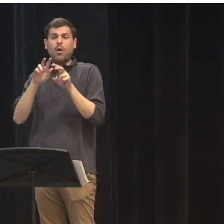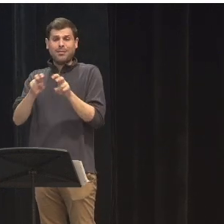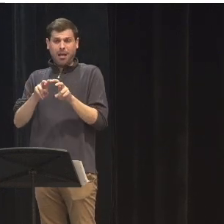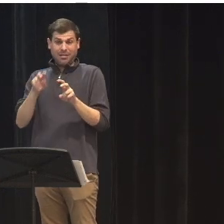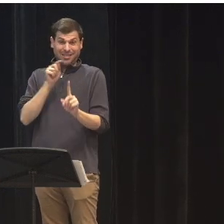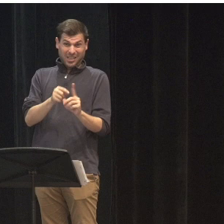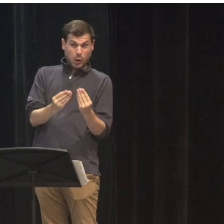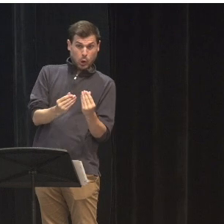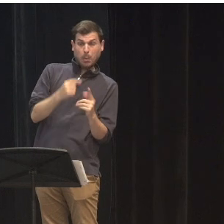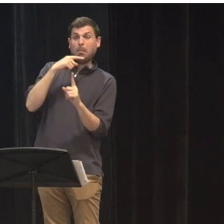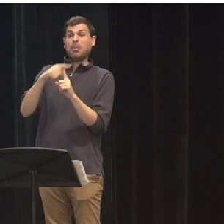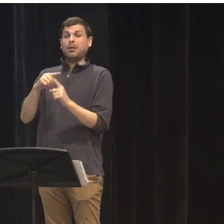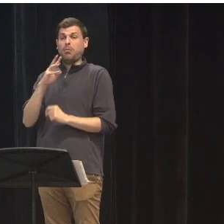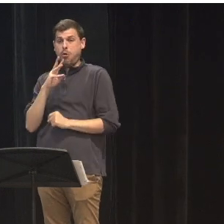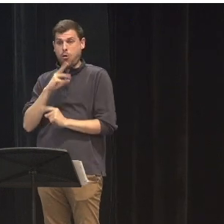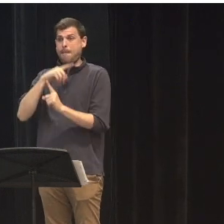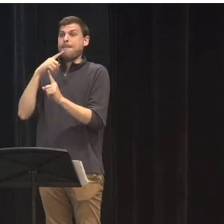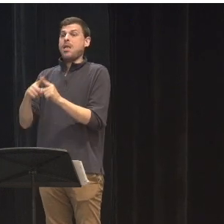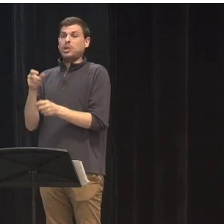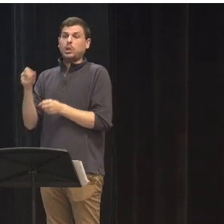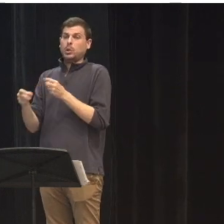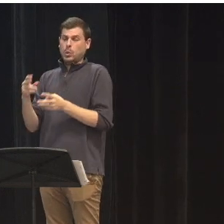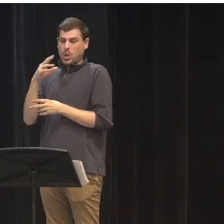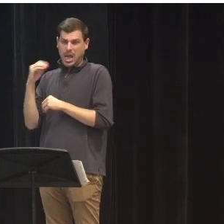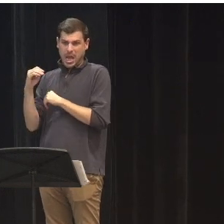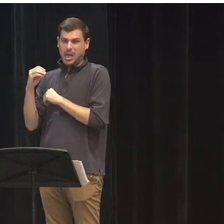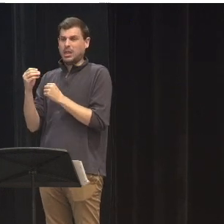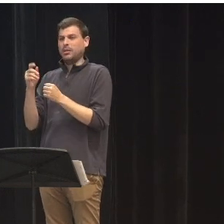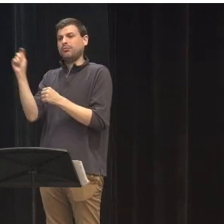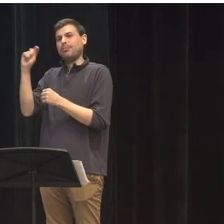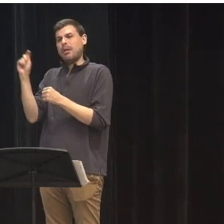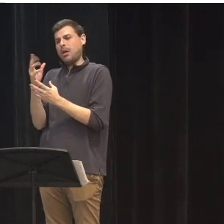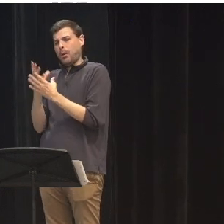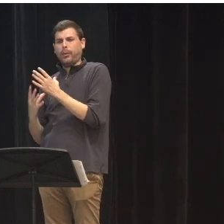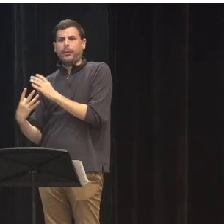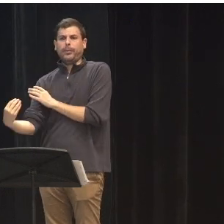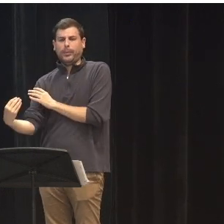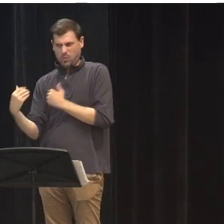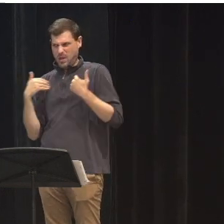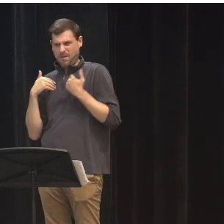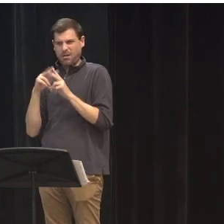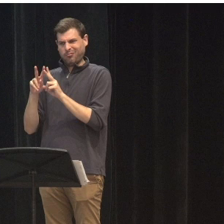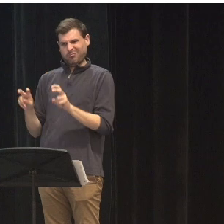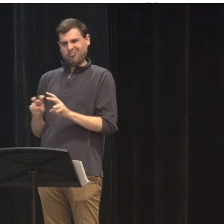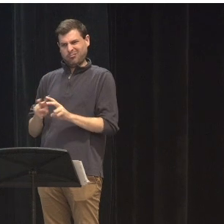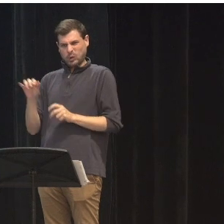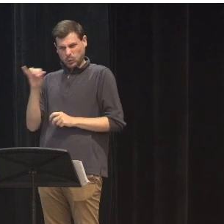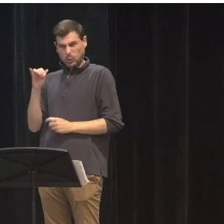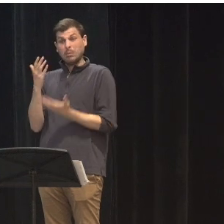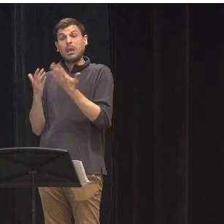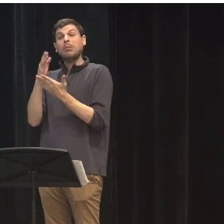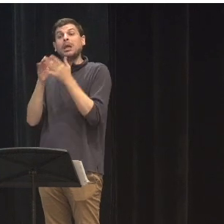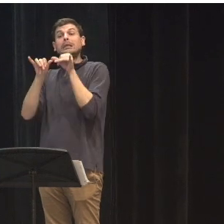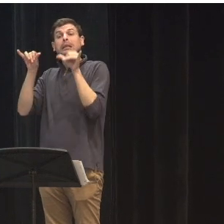sewer infrastructure, which is looking at the sewer systems and the water supply systems within the project area that may be modified